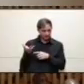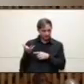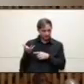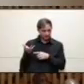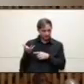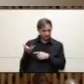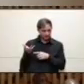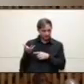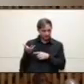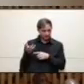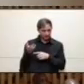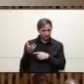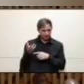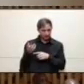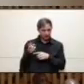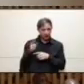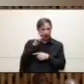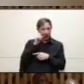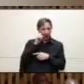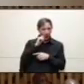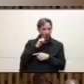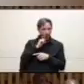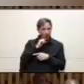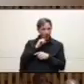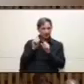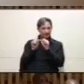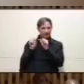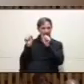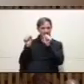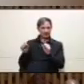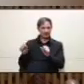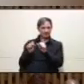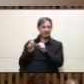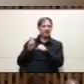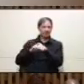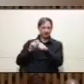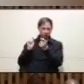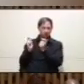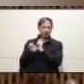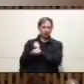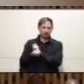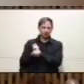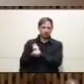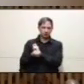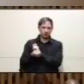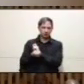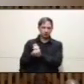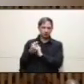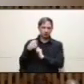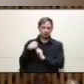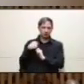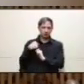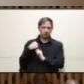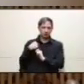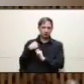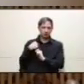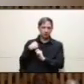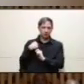now nearly old system that works in there needs to be changed. We have